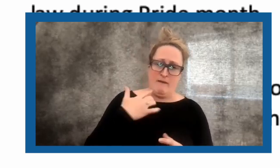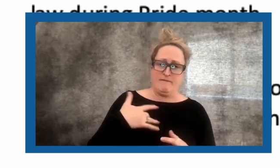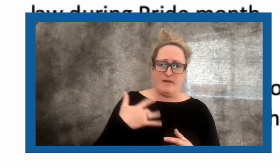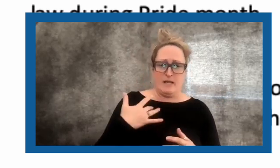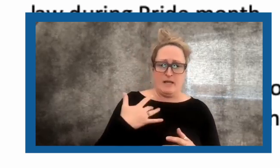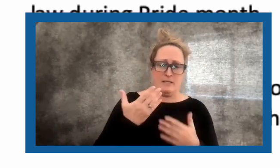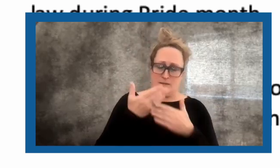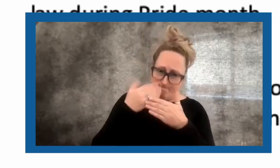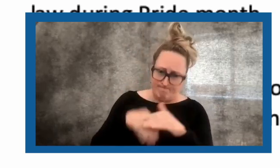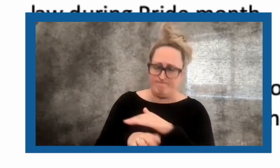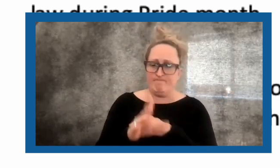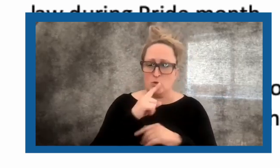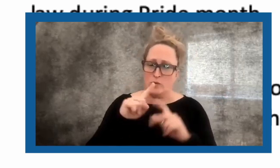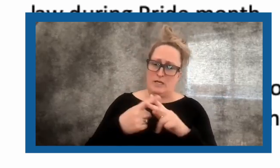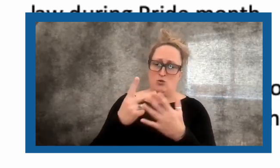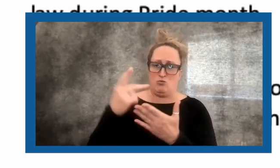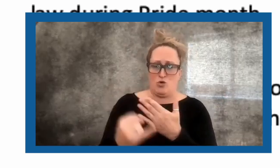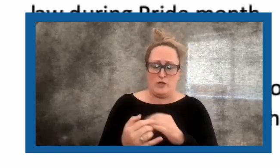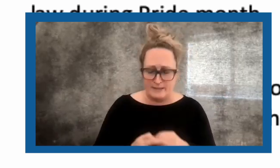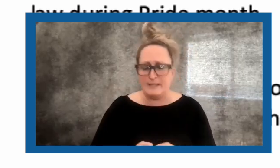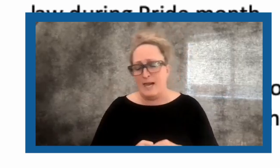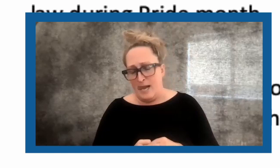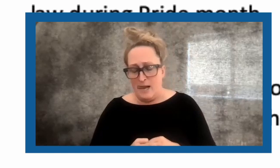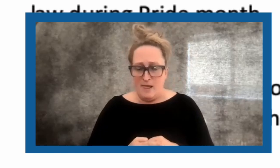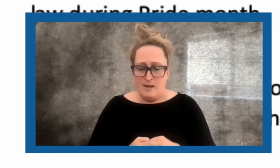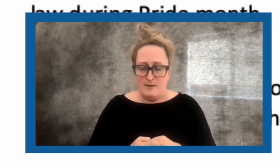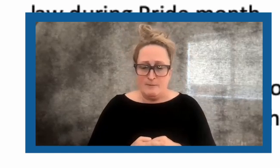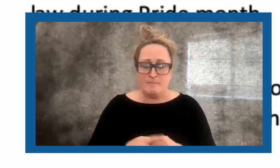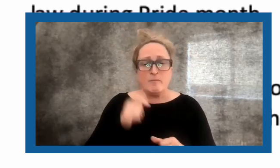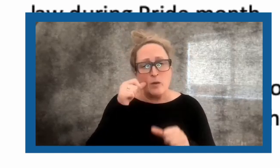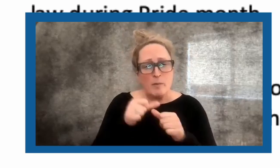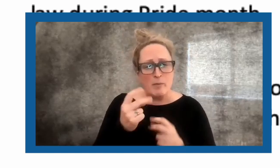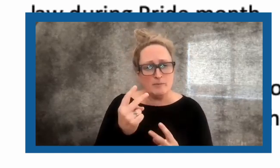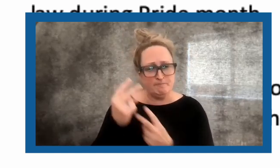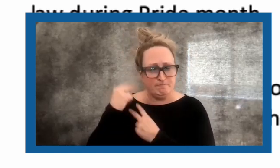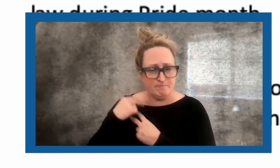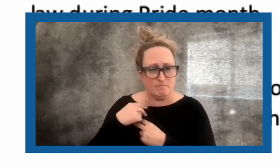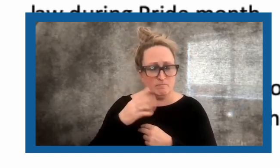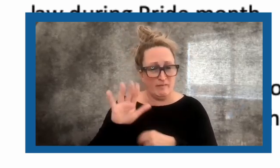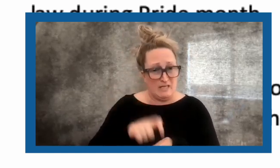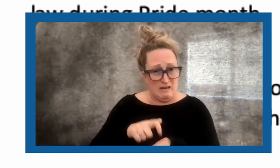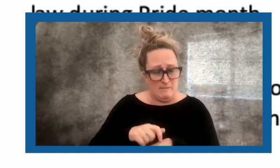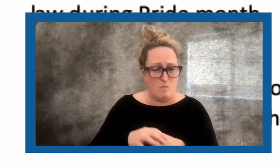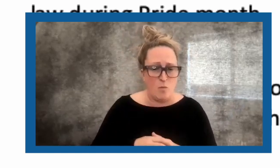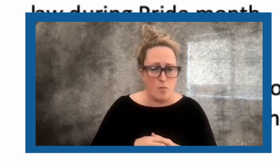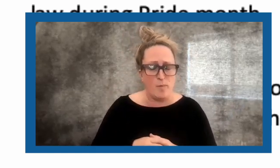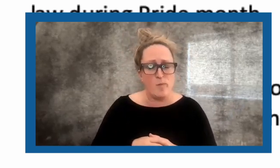going into the initial project, and I can remember back at the time.